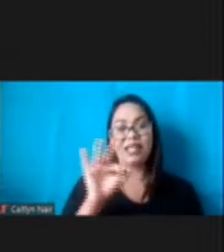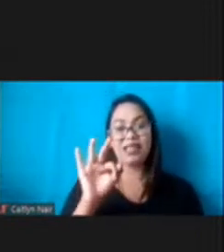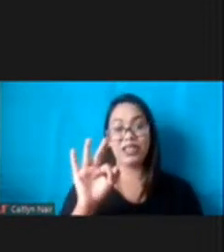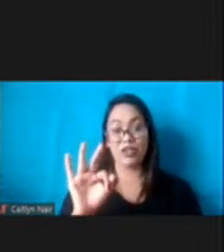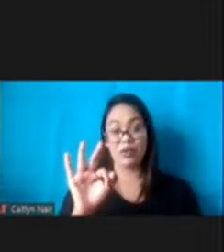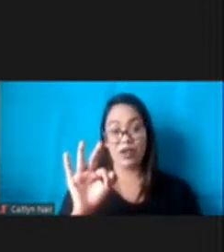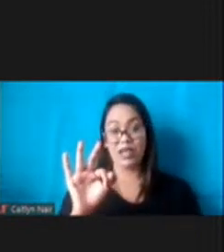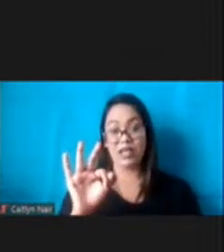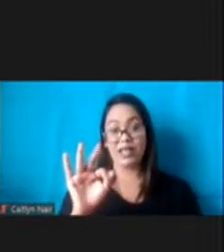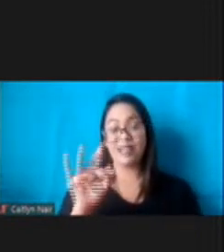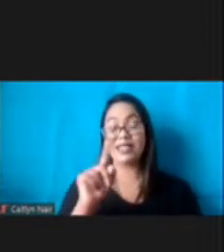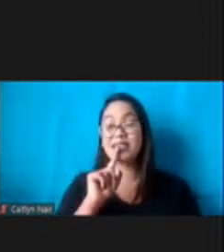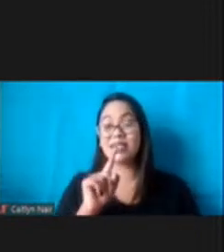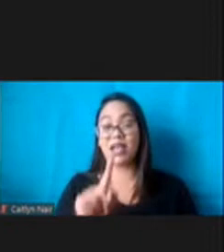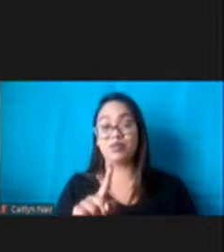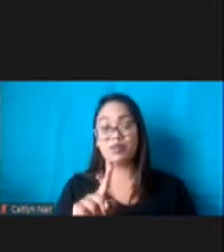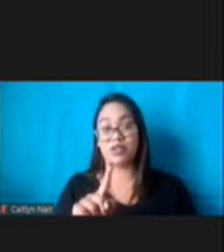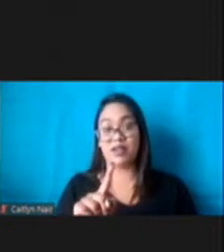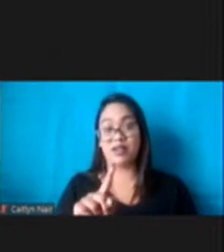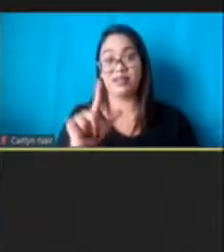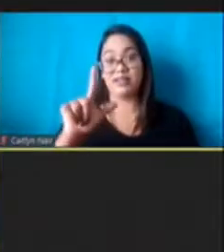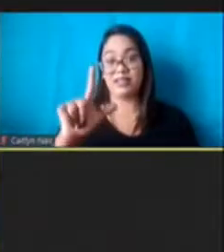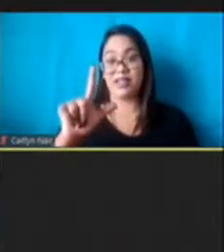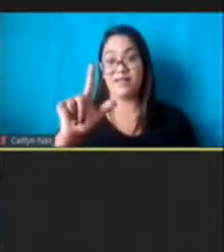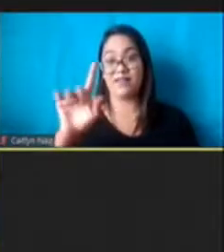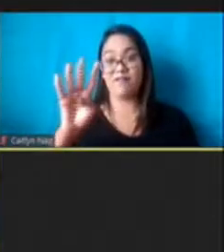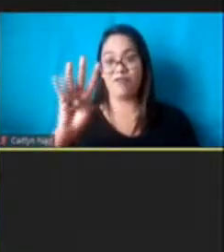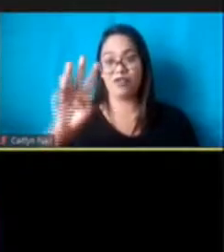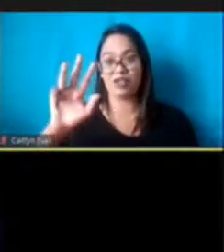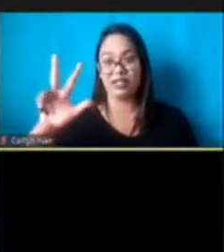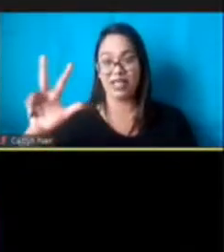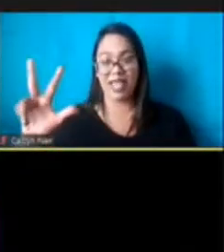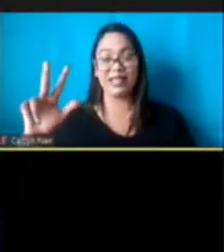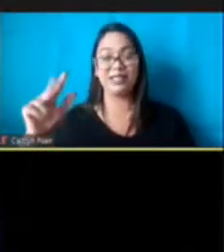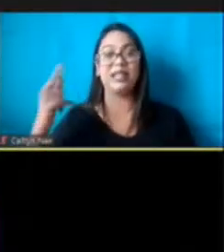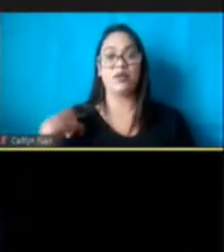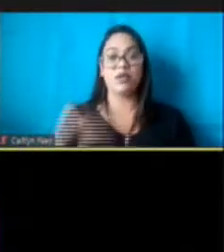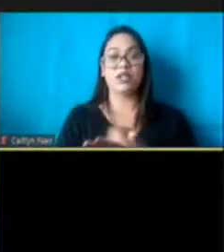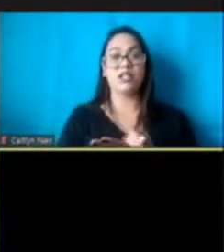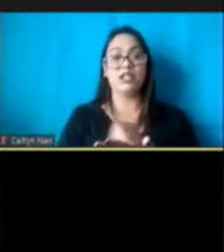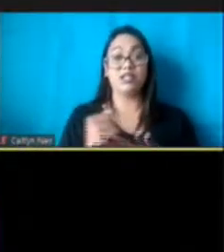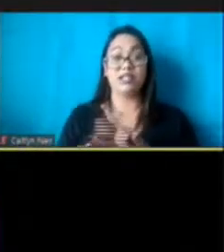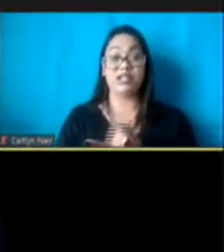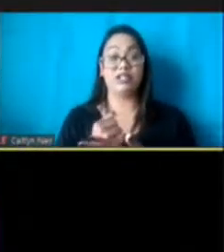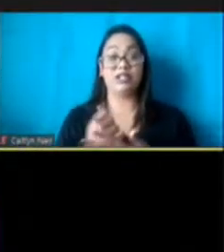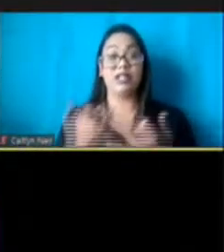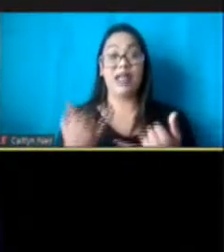33,748 cases that are active currently. And of those, only